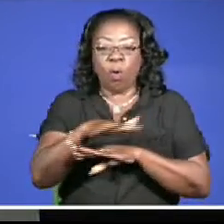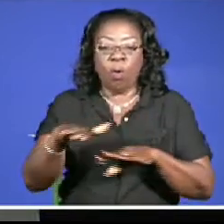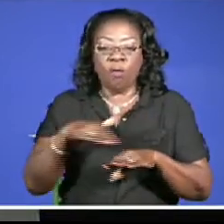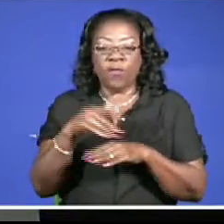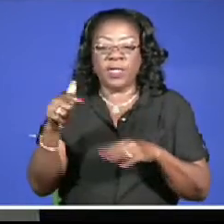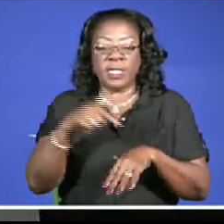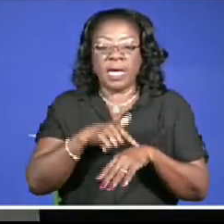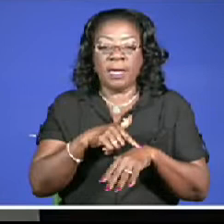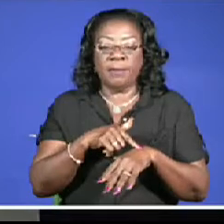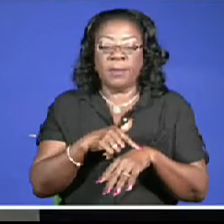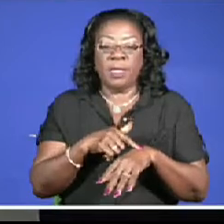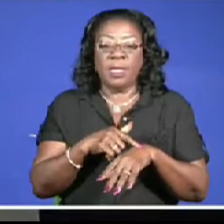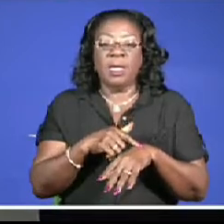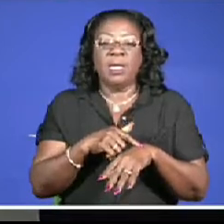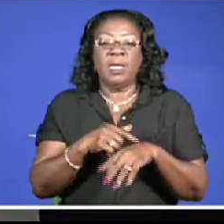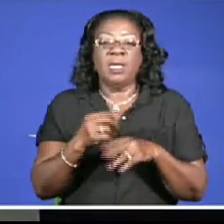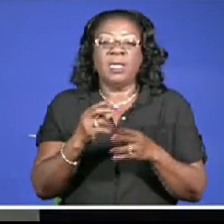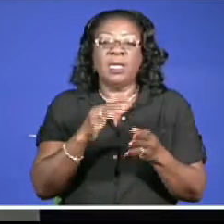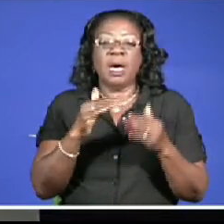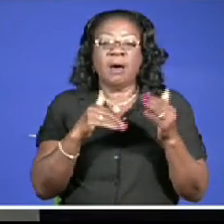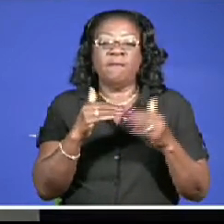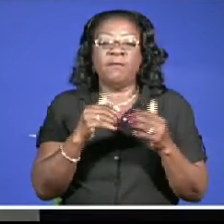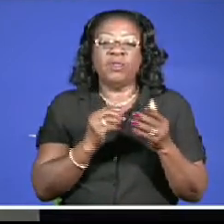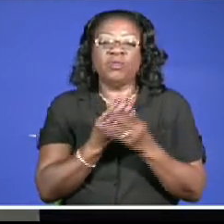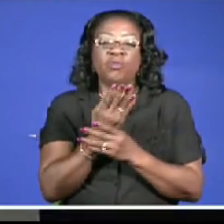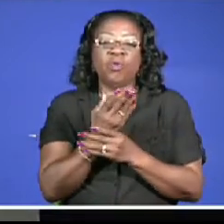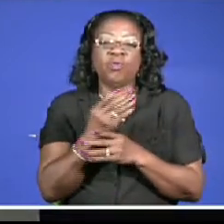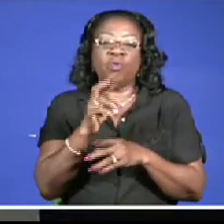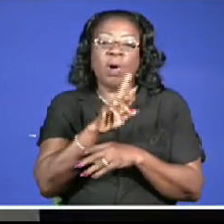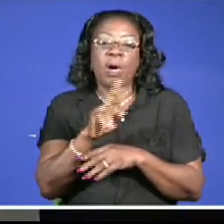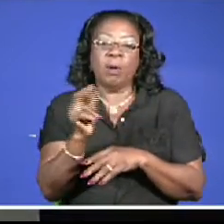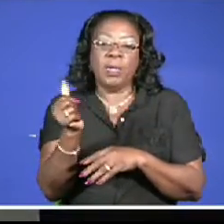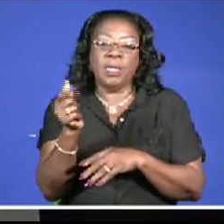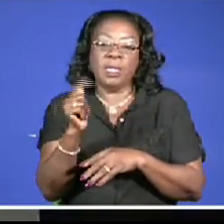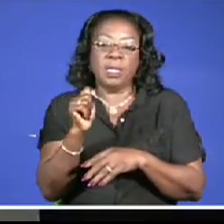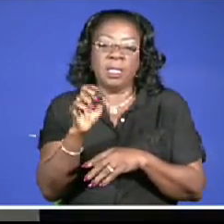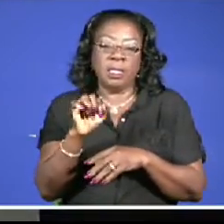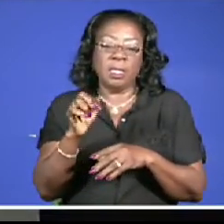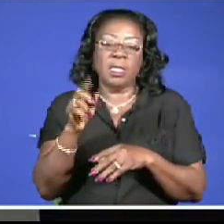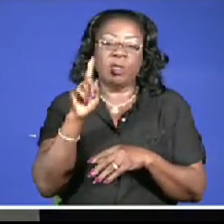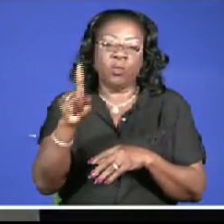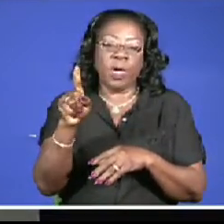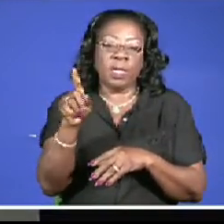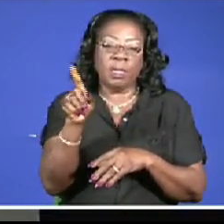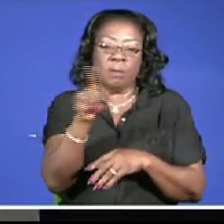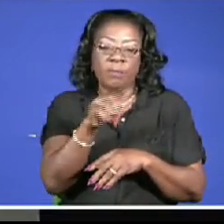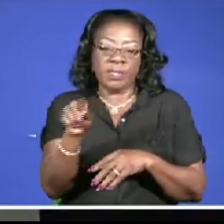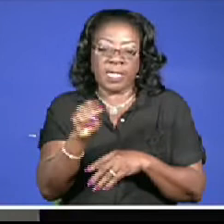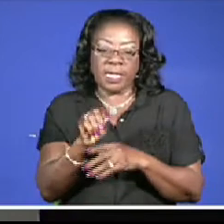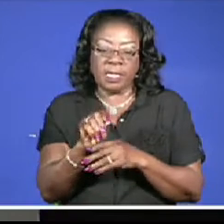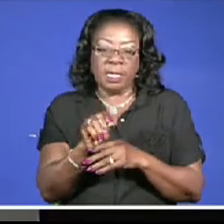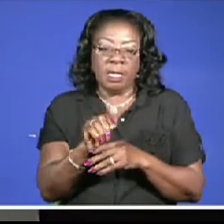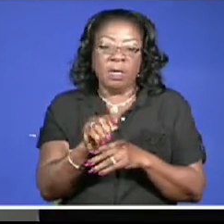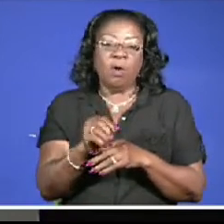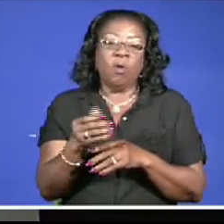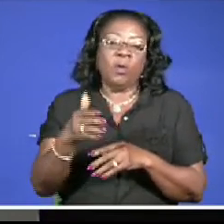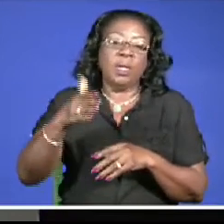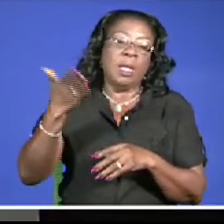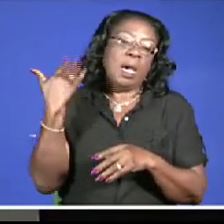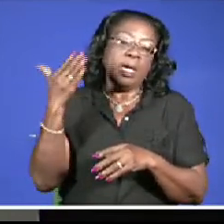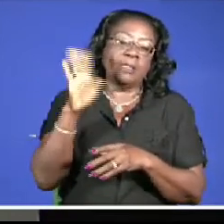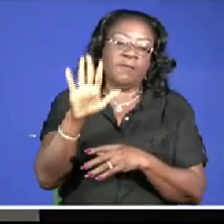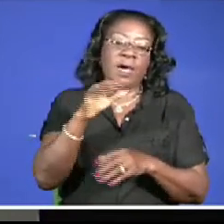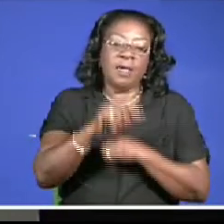realize that the average growth rate is about 1%. And in the last 5 years, we've had negative growth. The